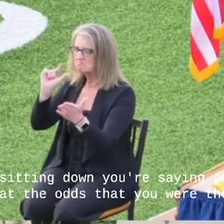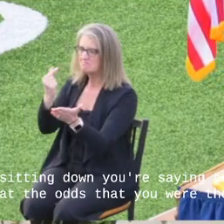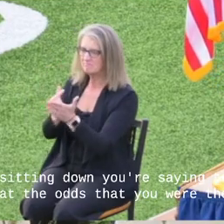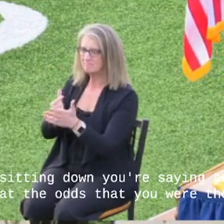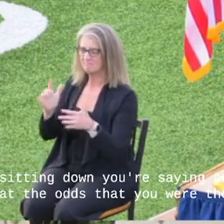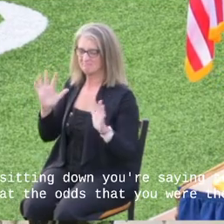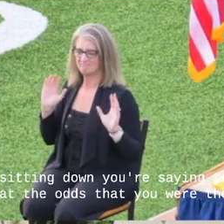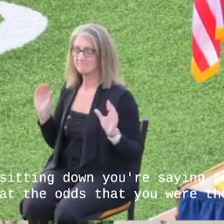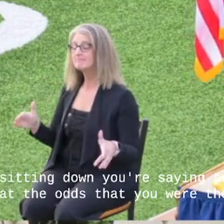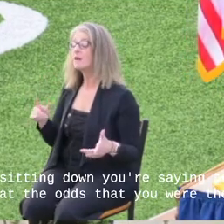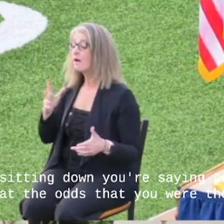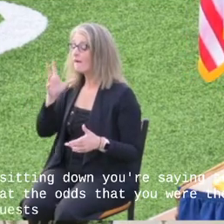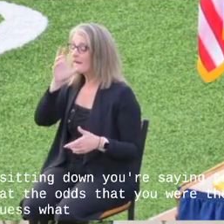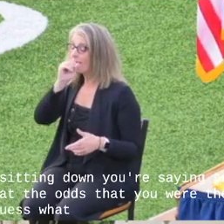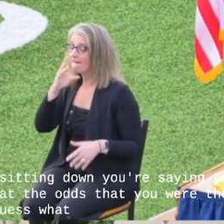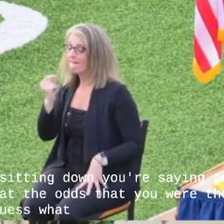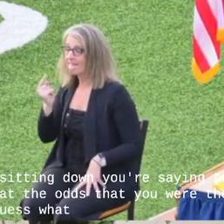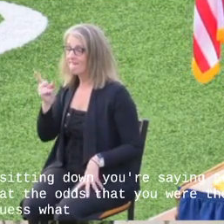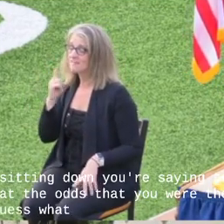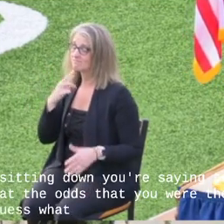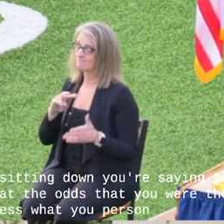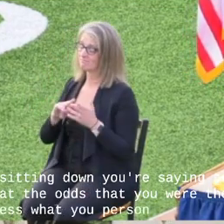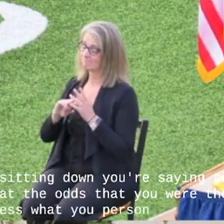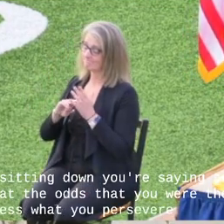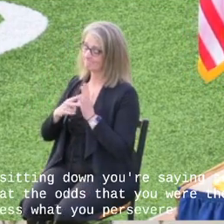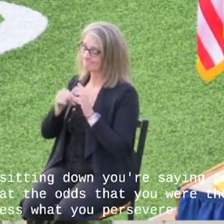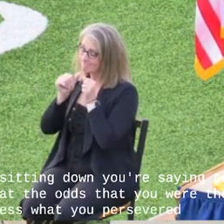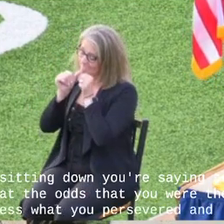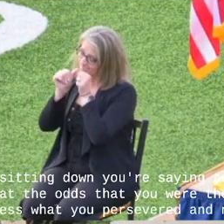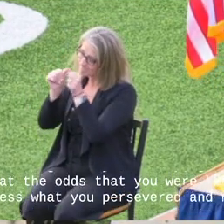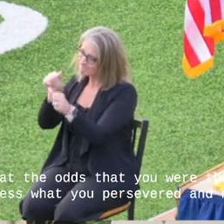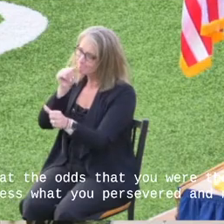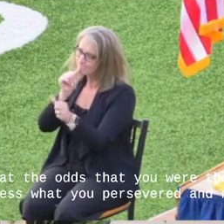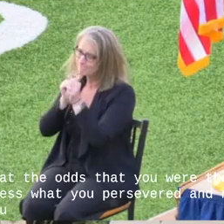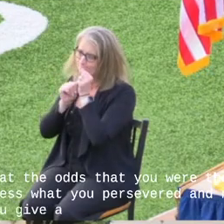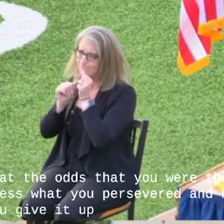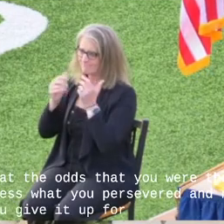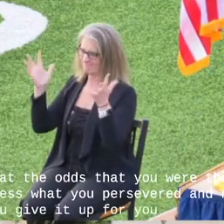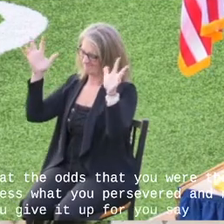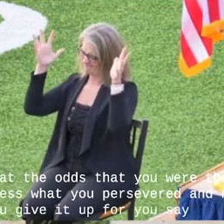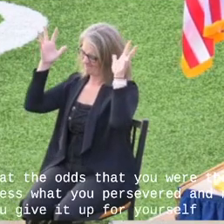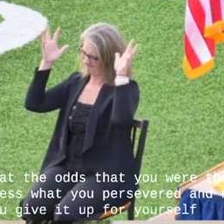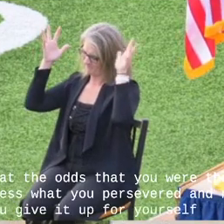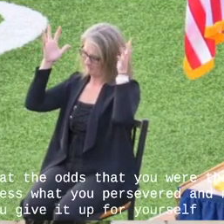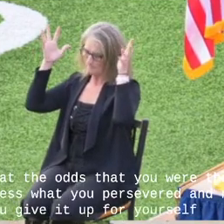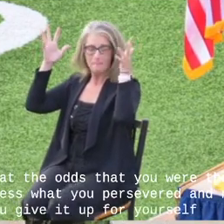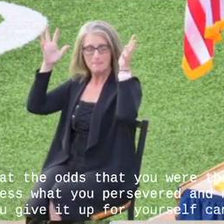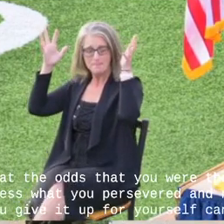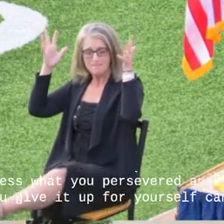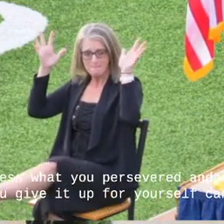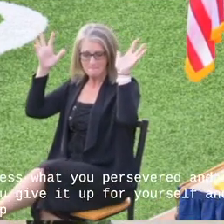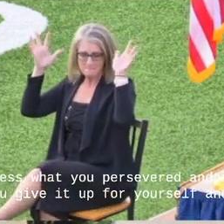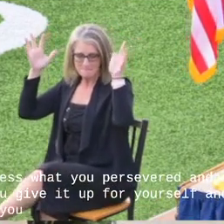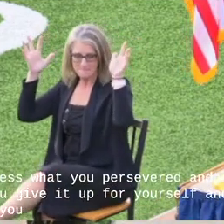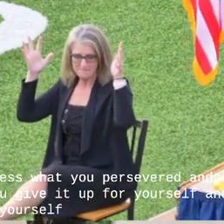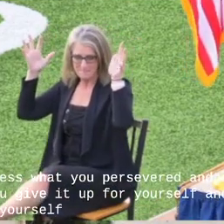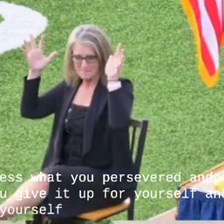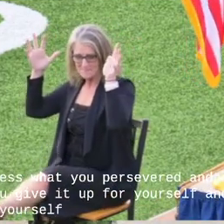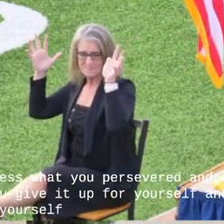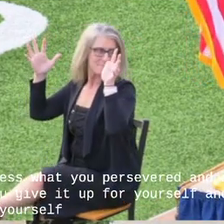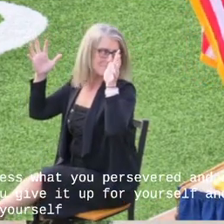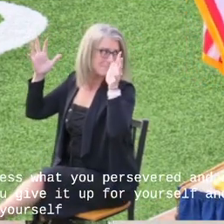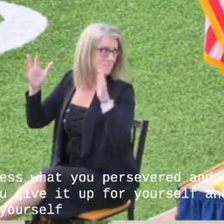get here. But guess what? You persevered and now you're here. Can you give it up for yourselves? Can you give it up for